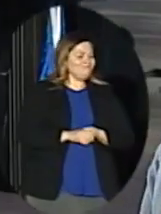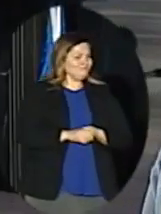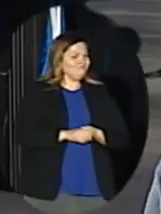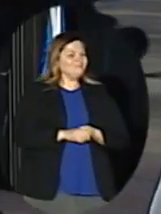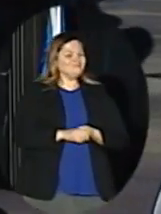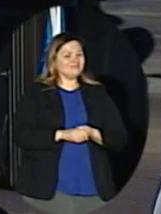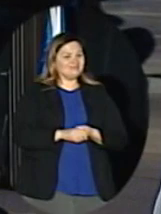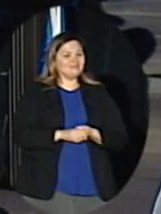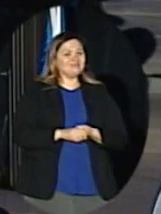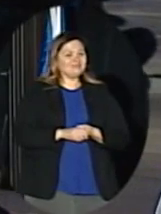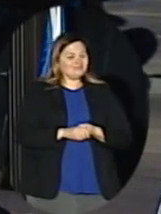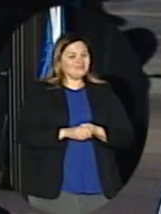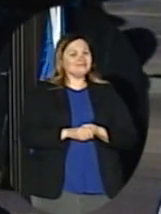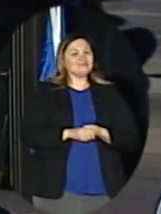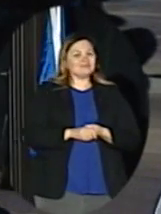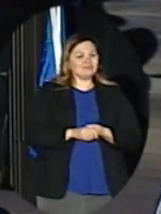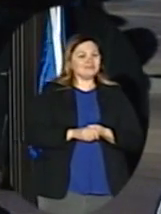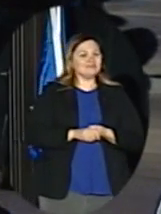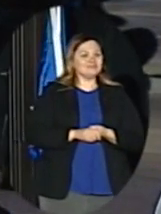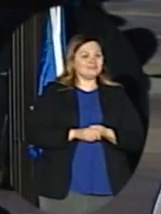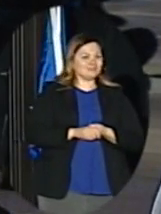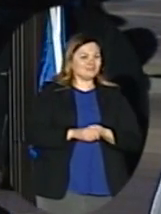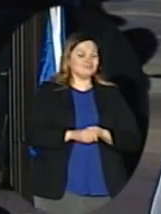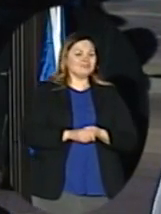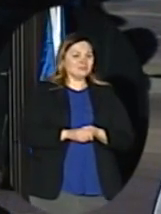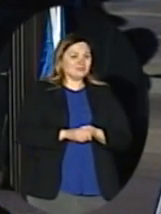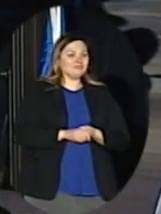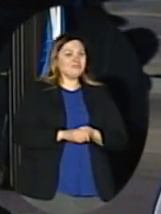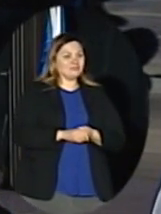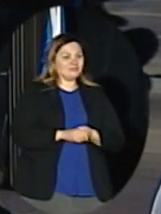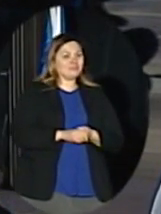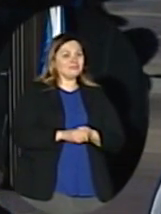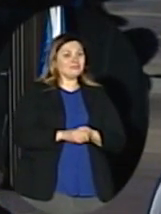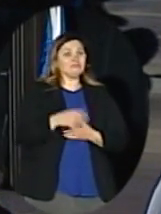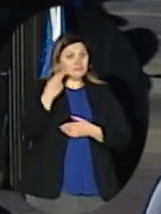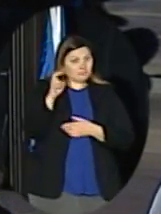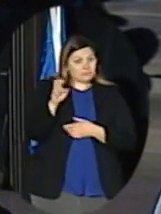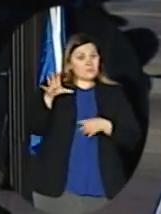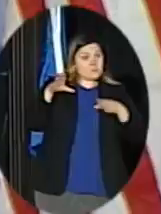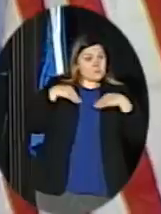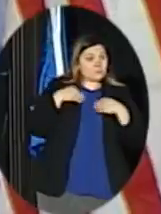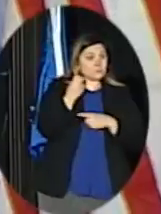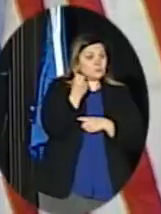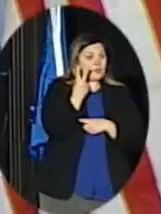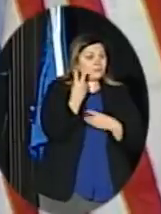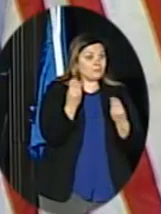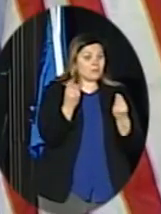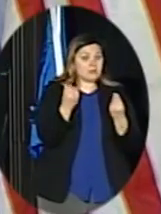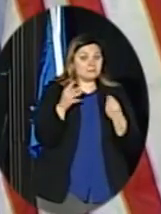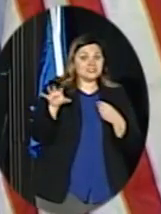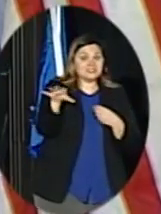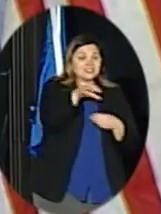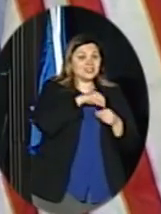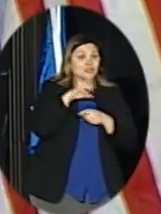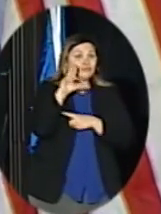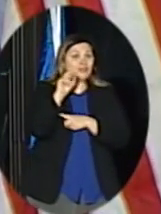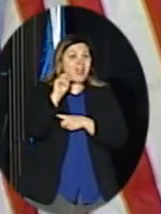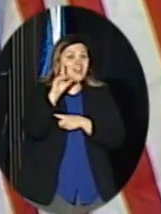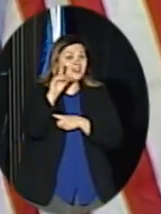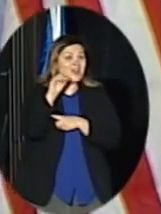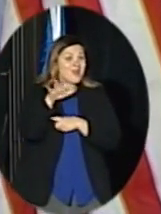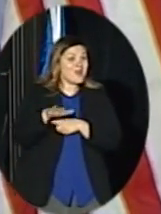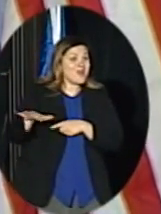owned over a dozen properties in Old Rondo, our historic